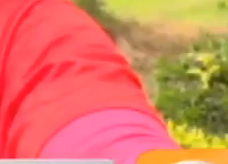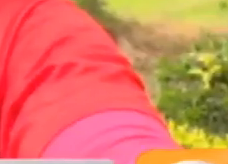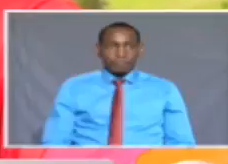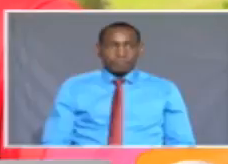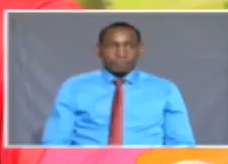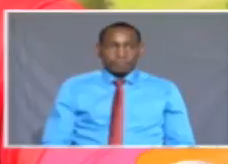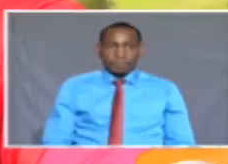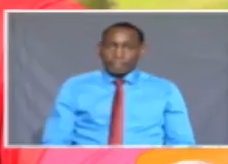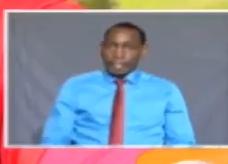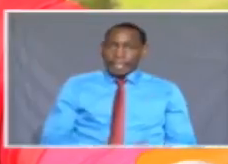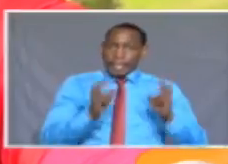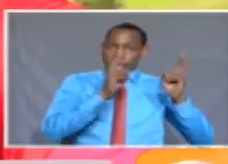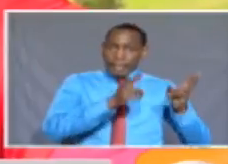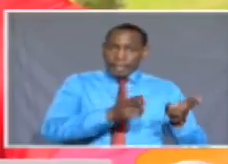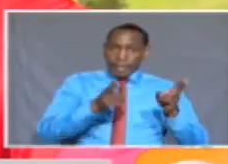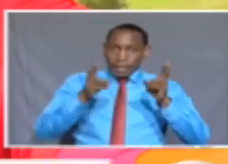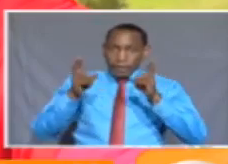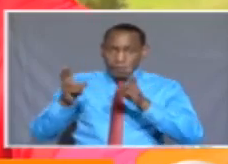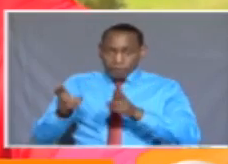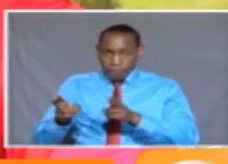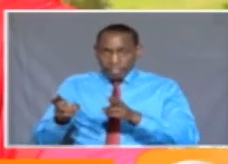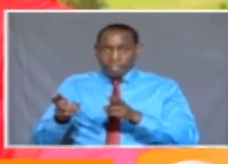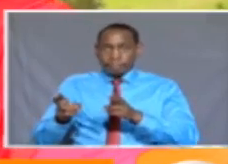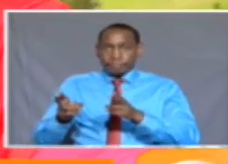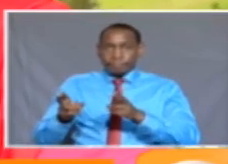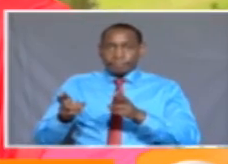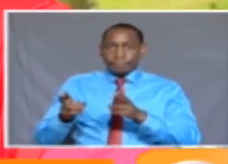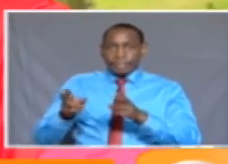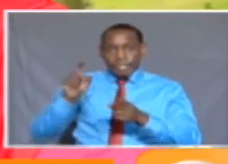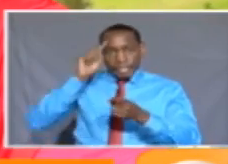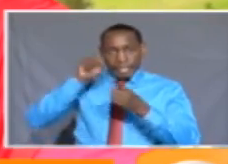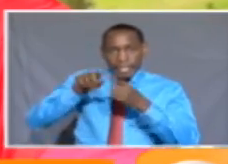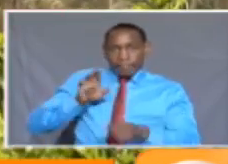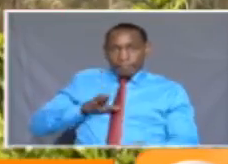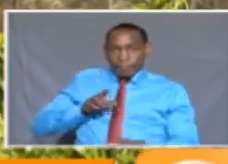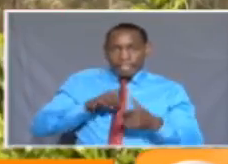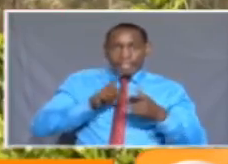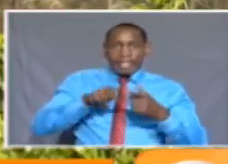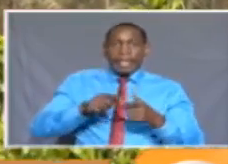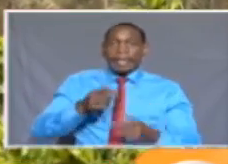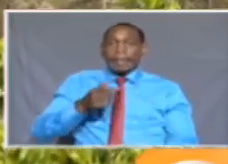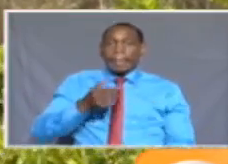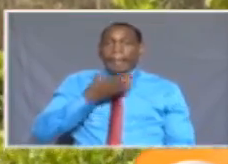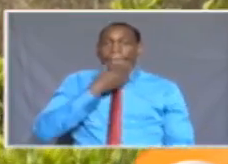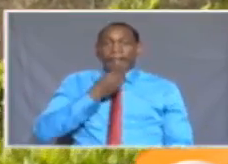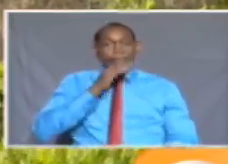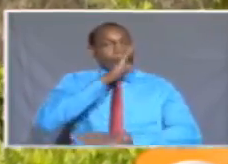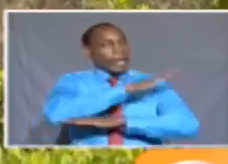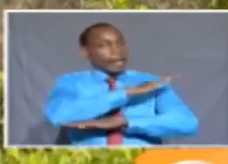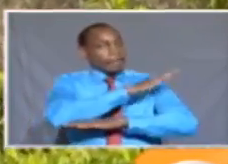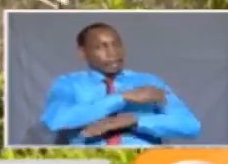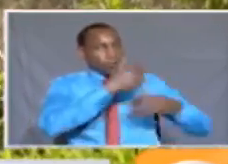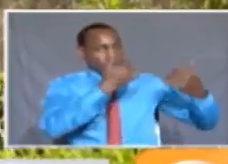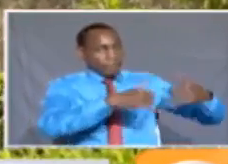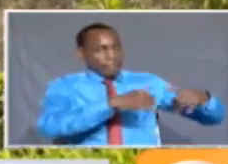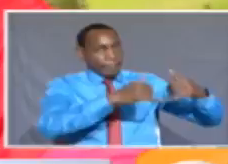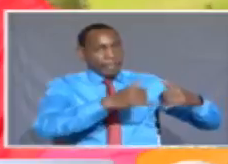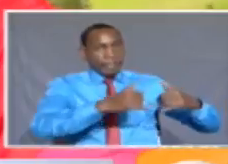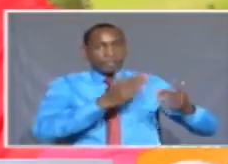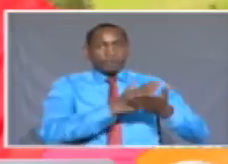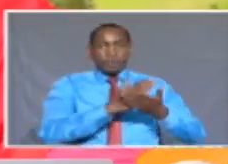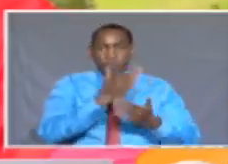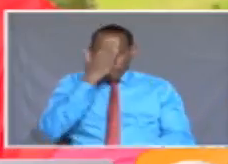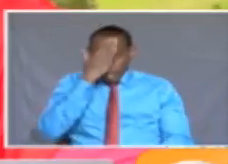This is normally an AM event for ladies. Then the men play in the afternoon. We are humbled to